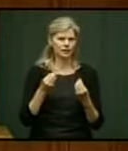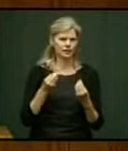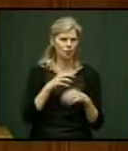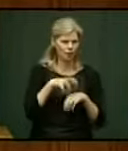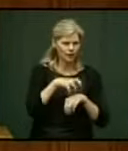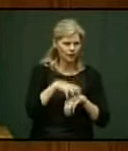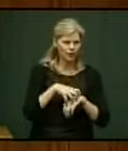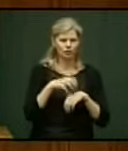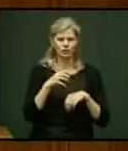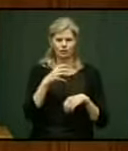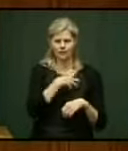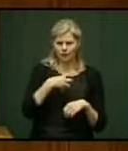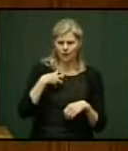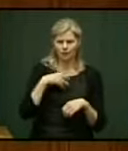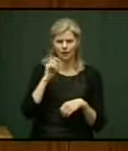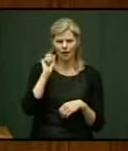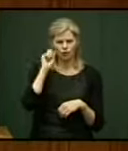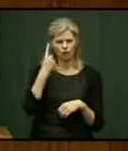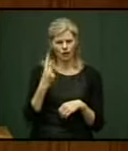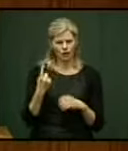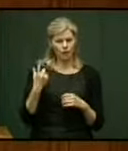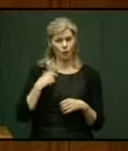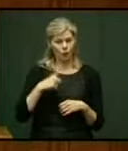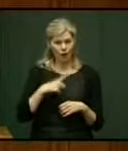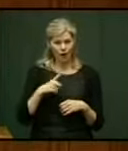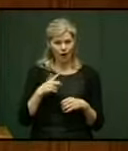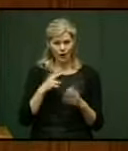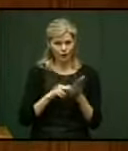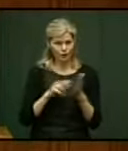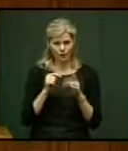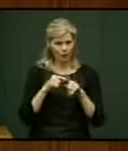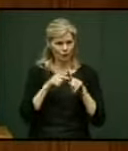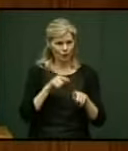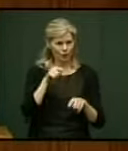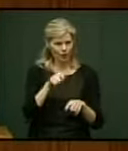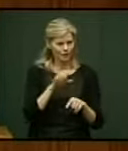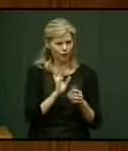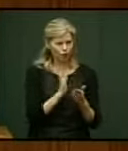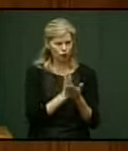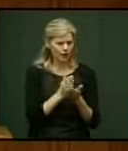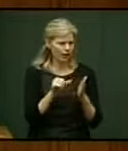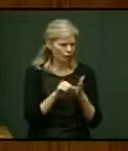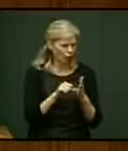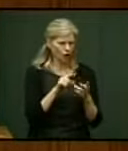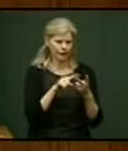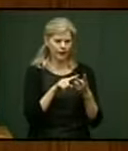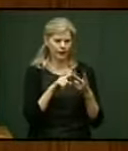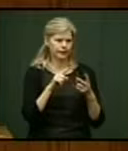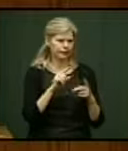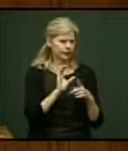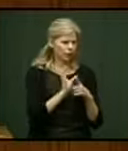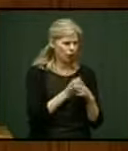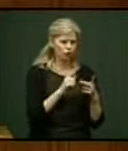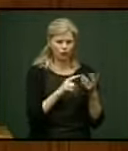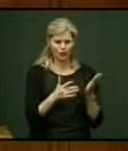technical, economic, or cultural, even, barriers to sustainable towns and cities. The impediments holding us back from doing